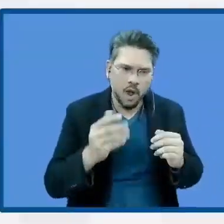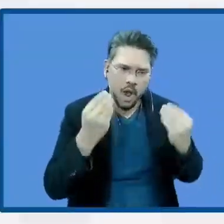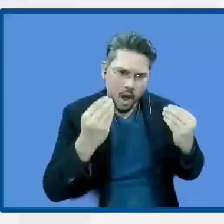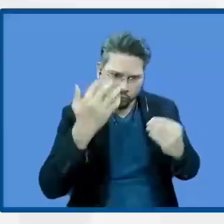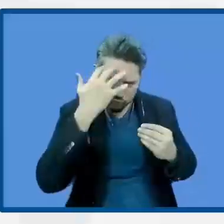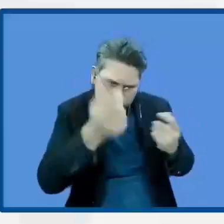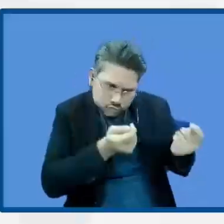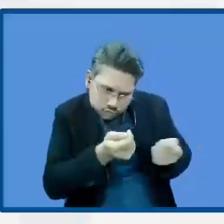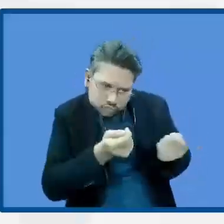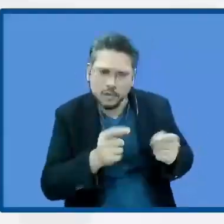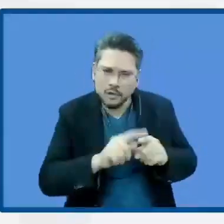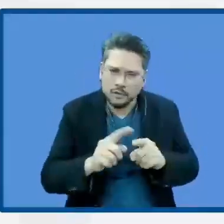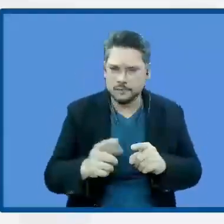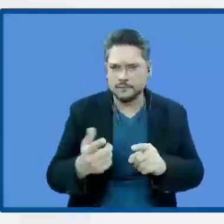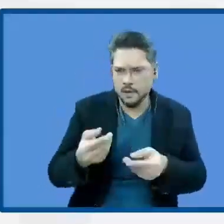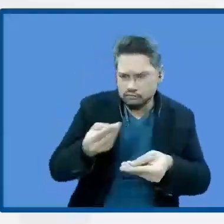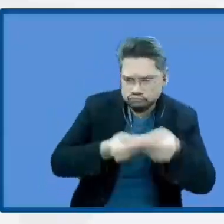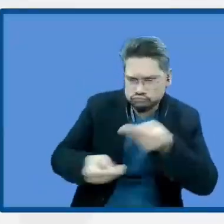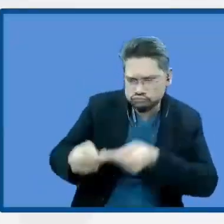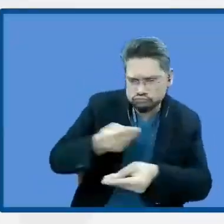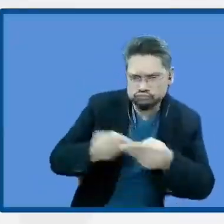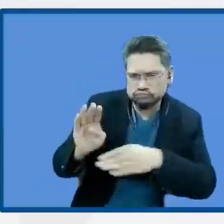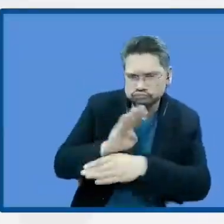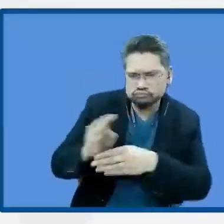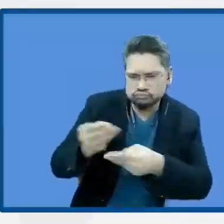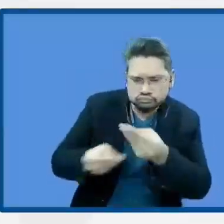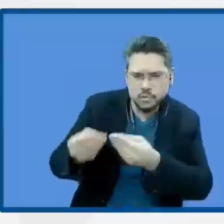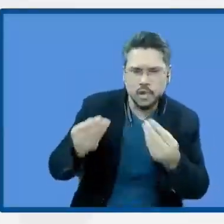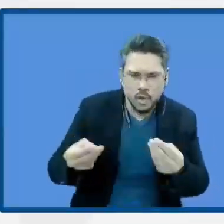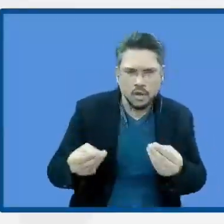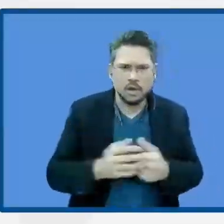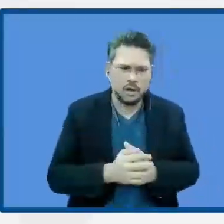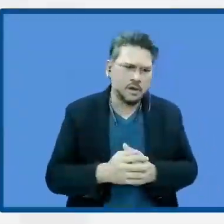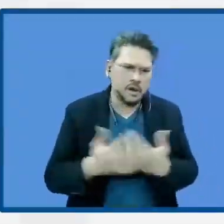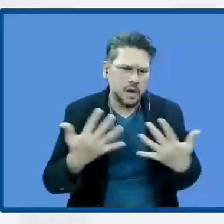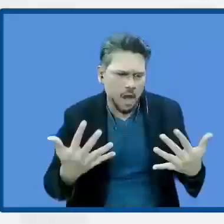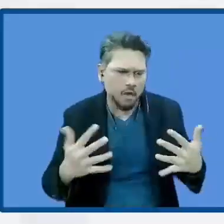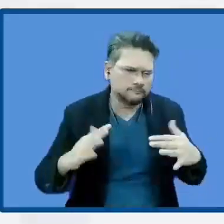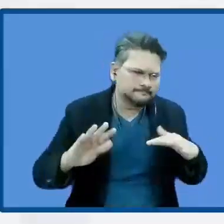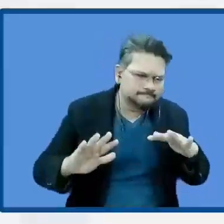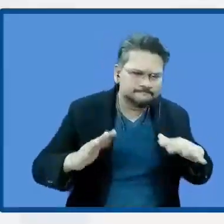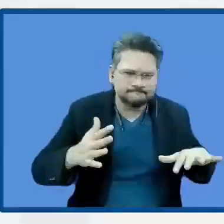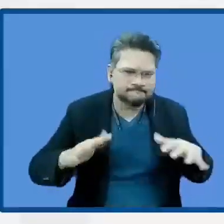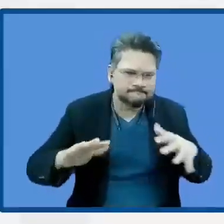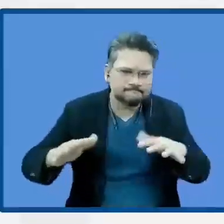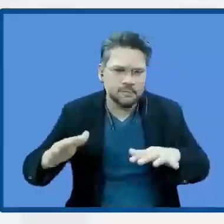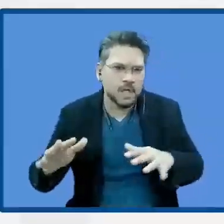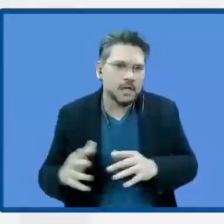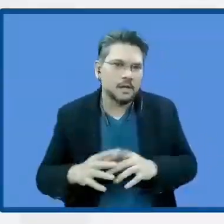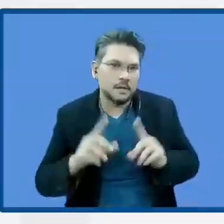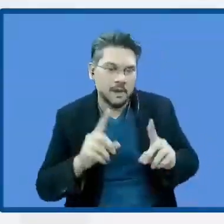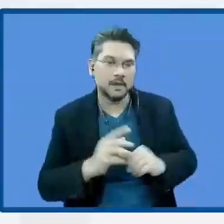have reached a threshold in which everything's ready. But what happens, well, when we look at the results of